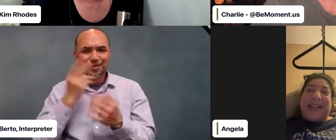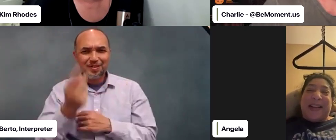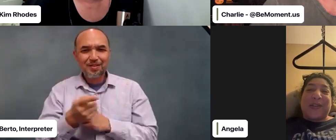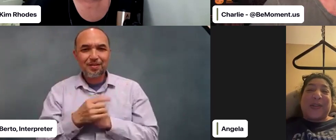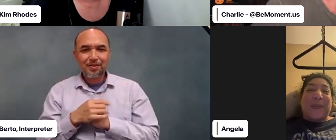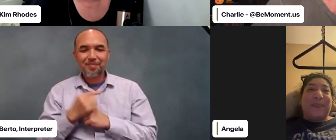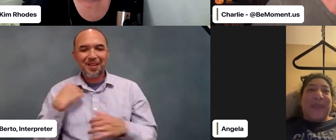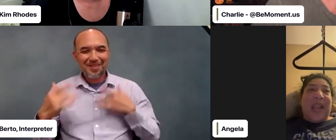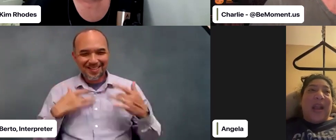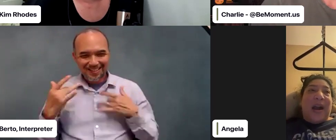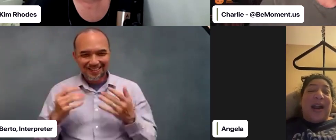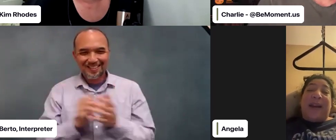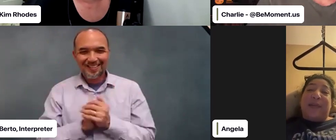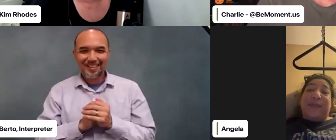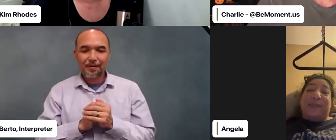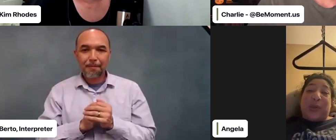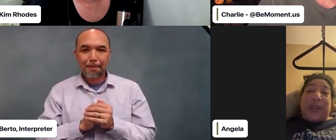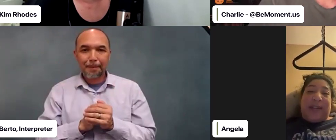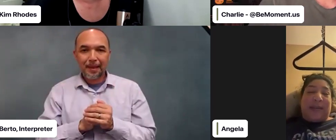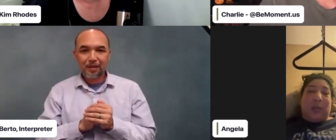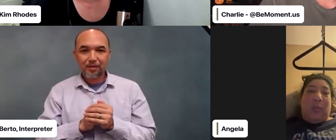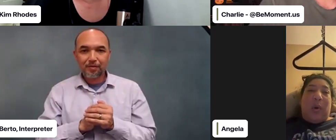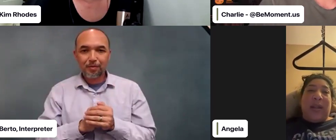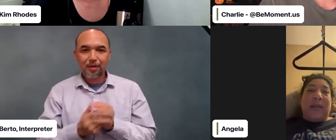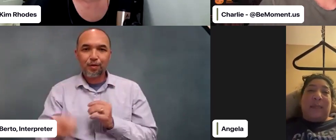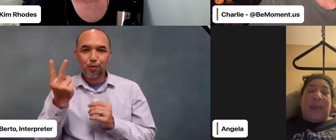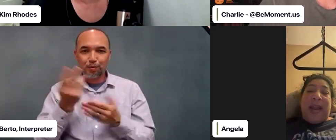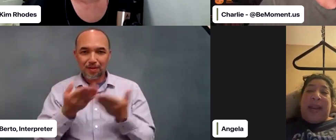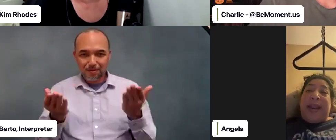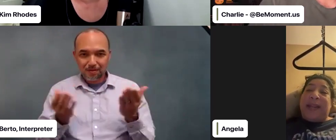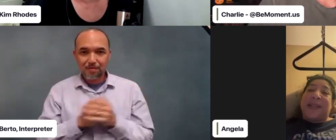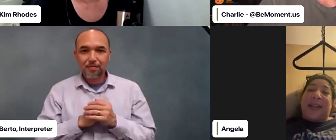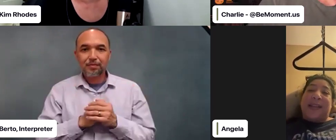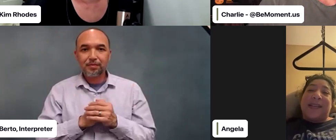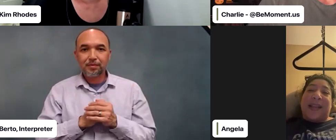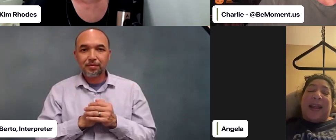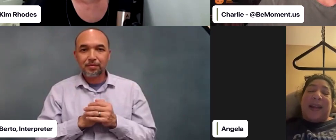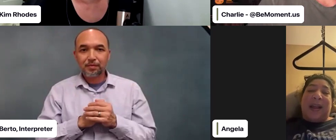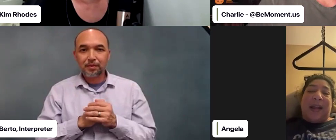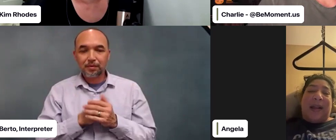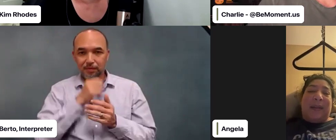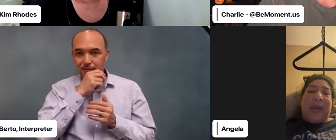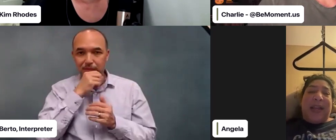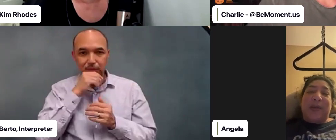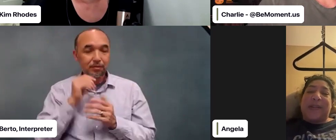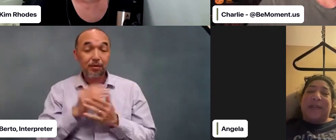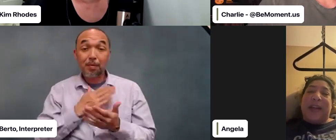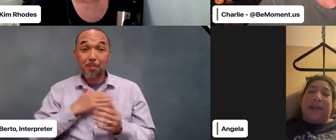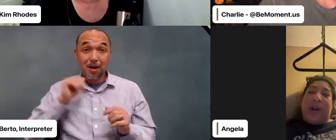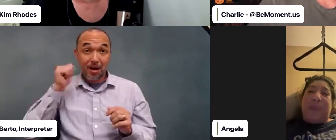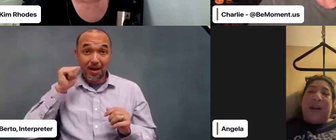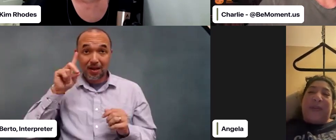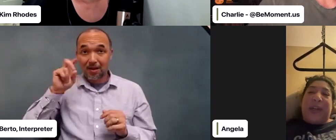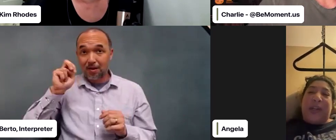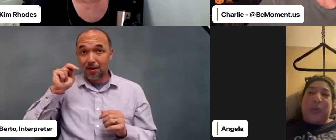I'm excited. So I have two things. One, my aunt and niece that I used to